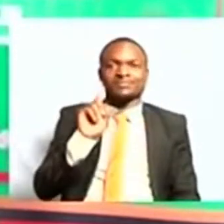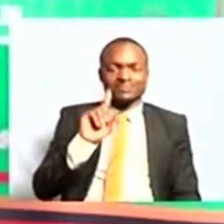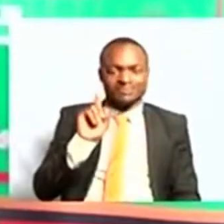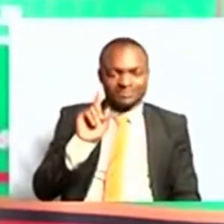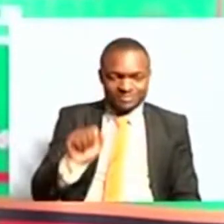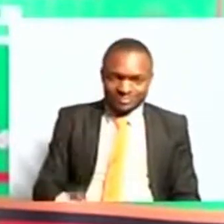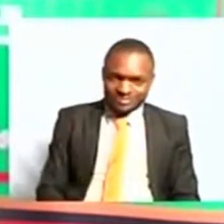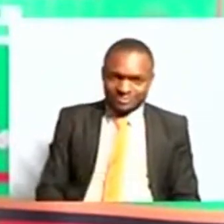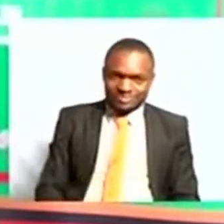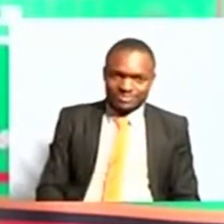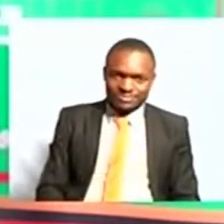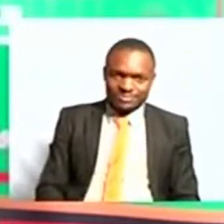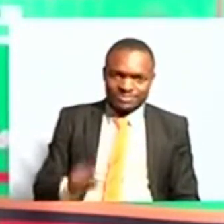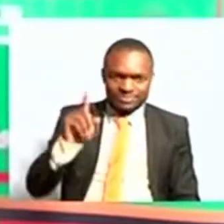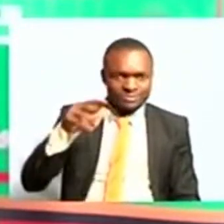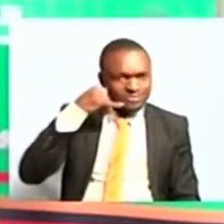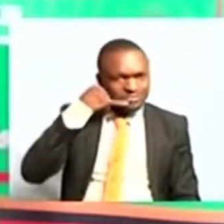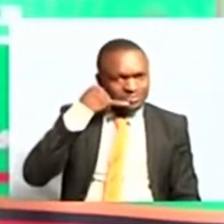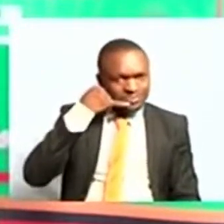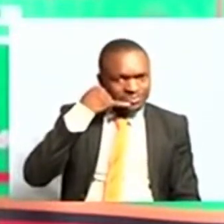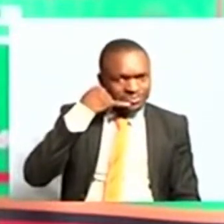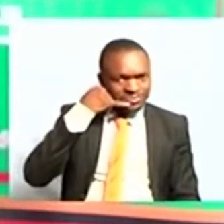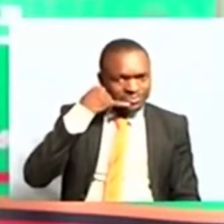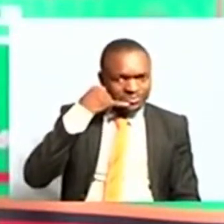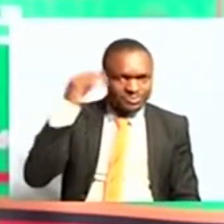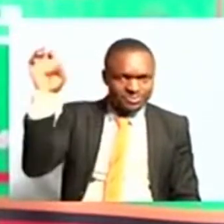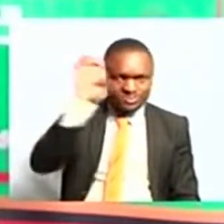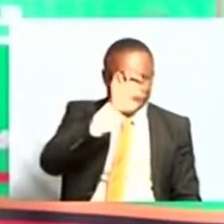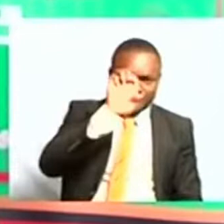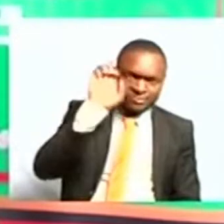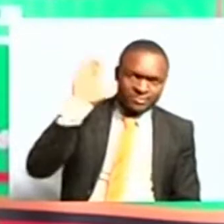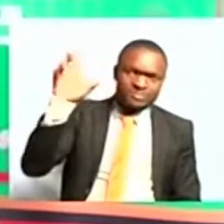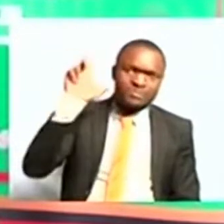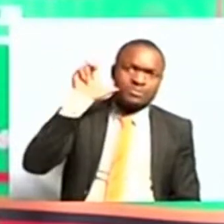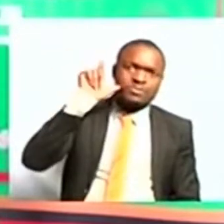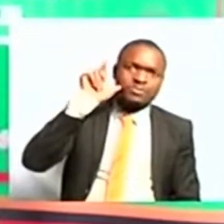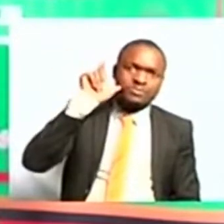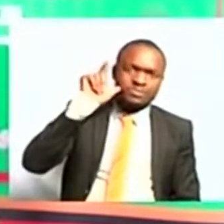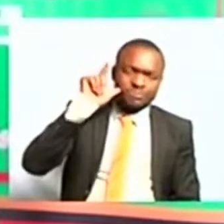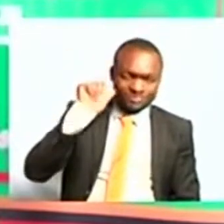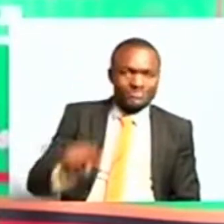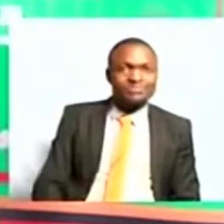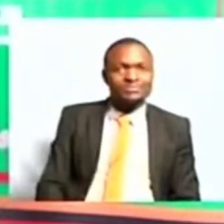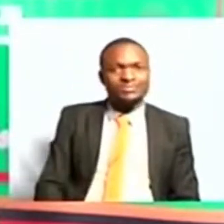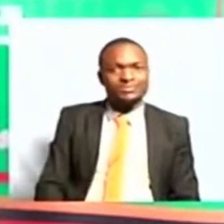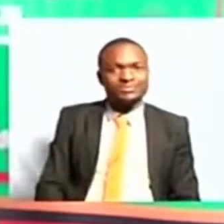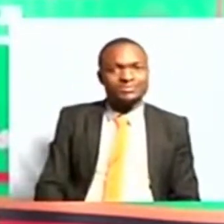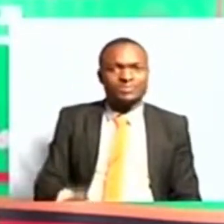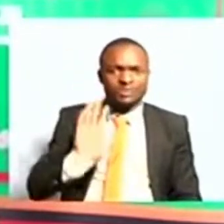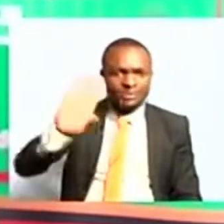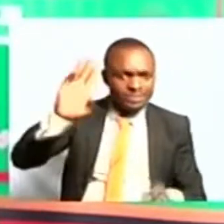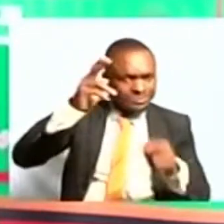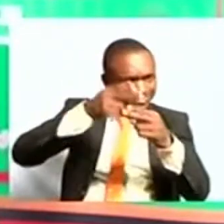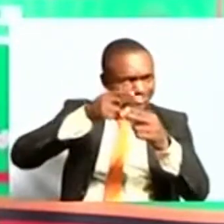contribution. I'm calling from Eastern Province, Lundazi. Yes, sir. And your